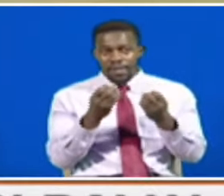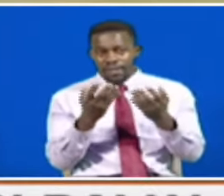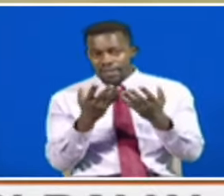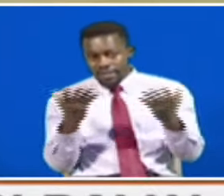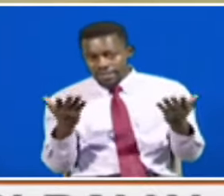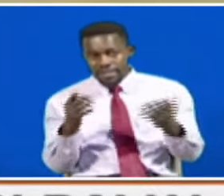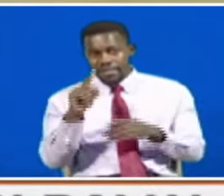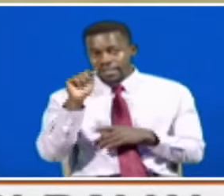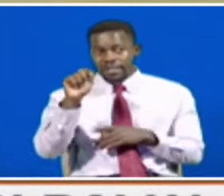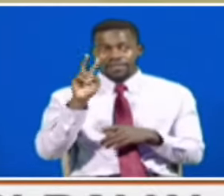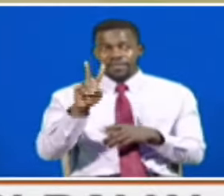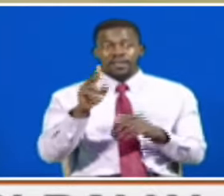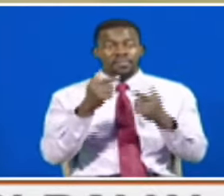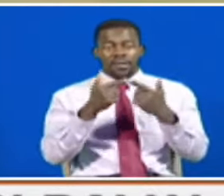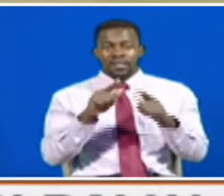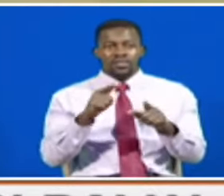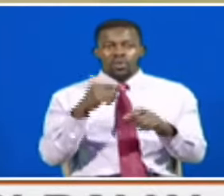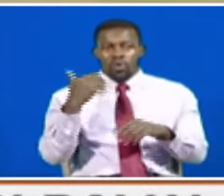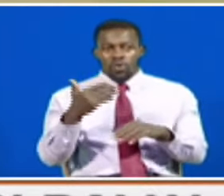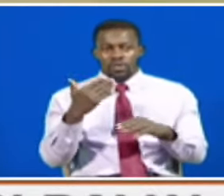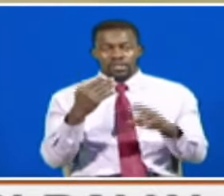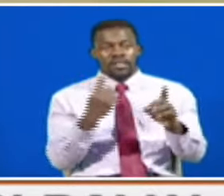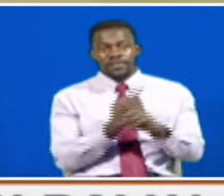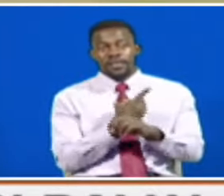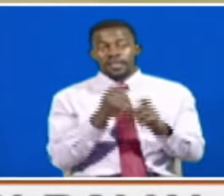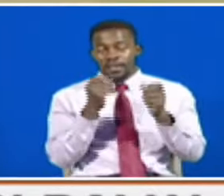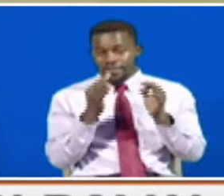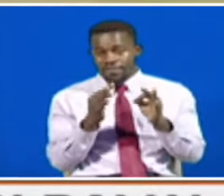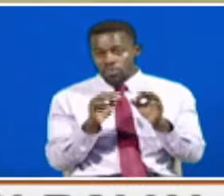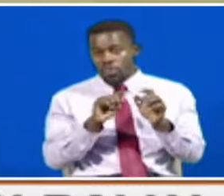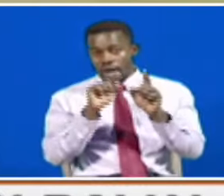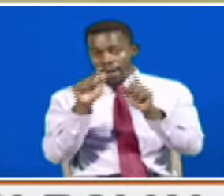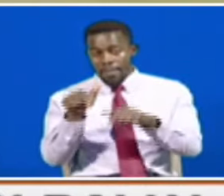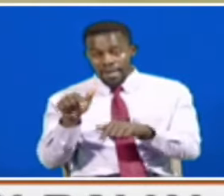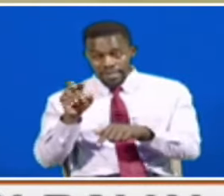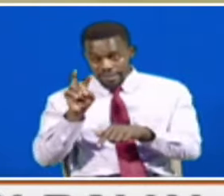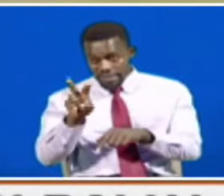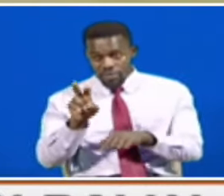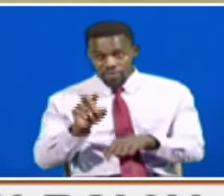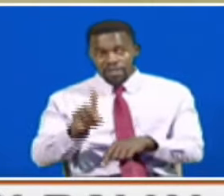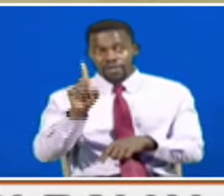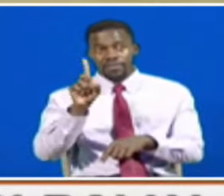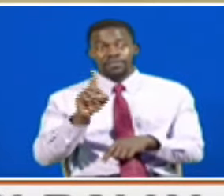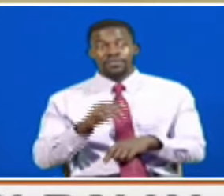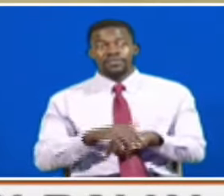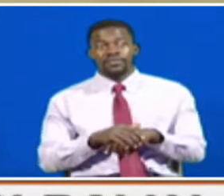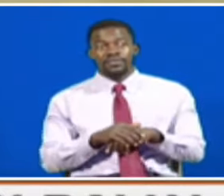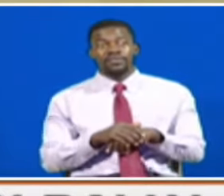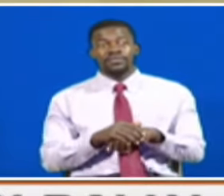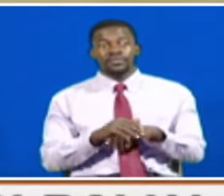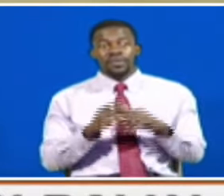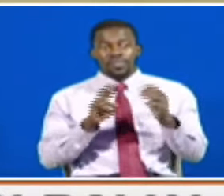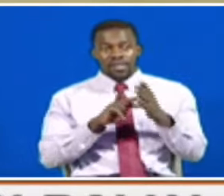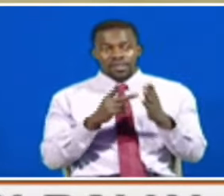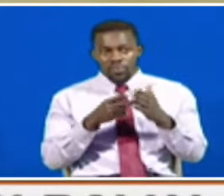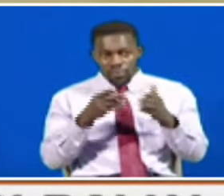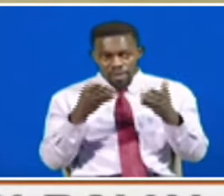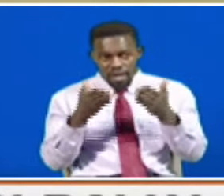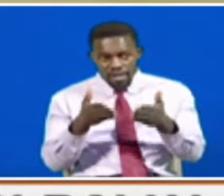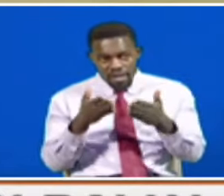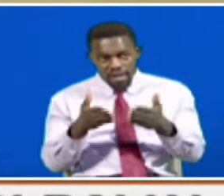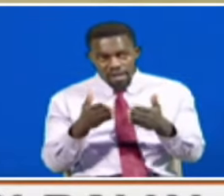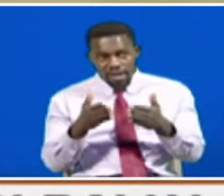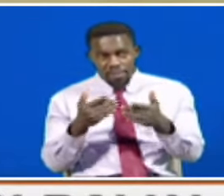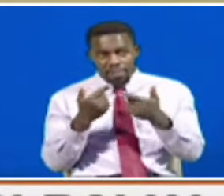sure it's always different when you come in reality to see it. So yeah, really happy to be here, and it's